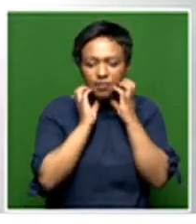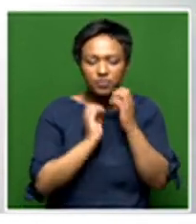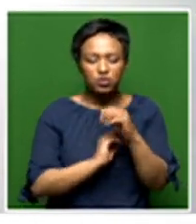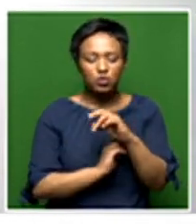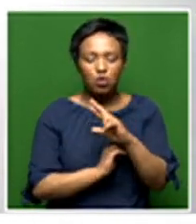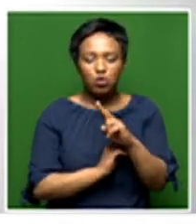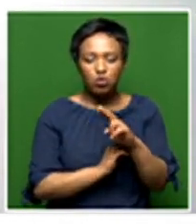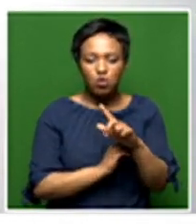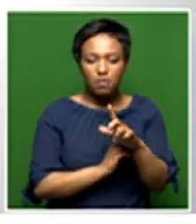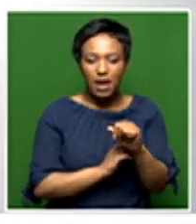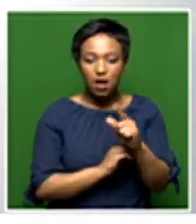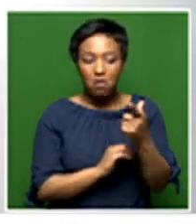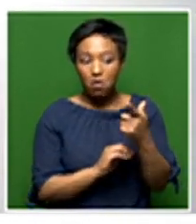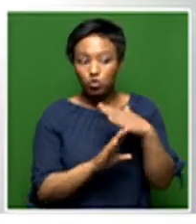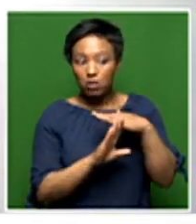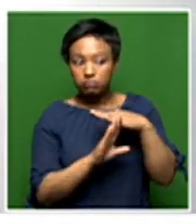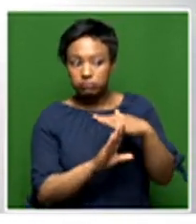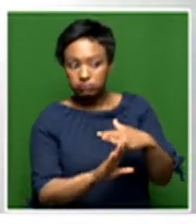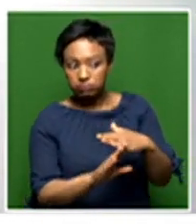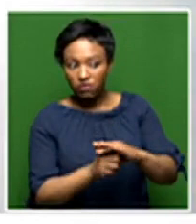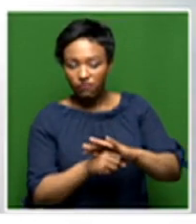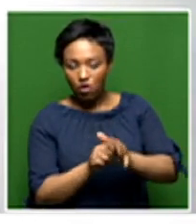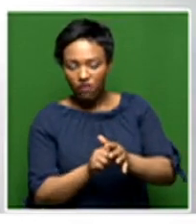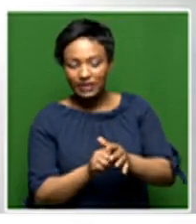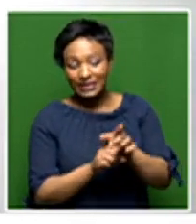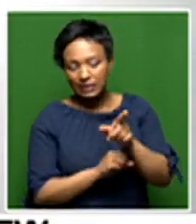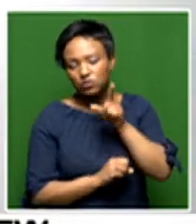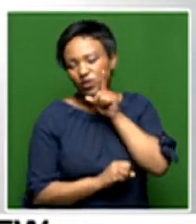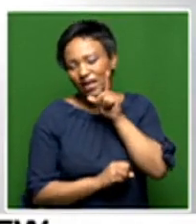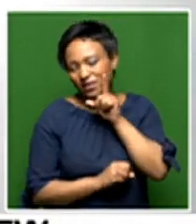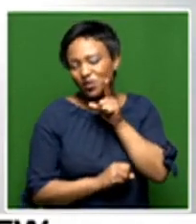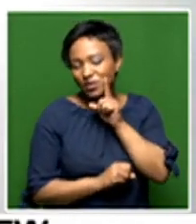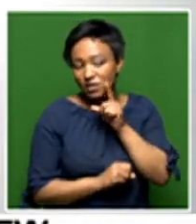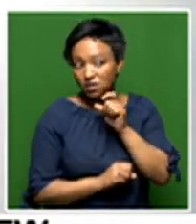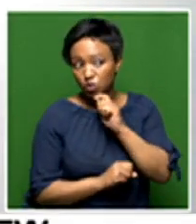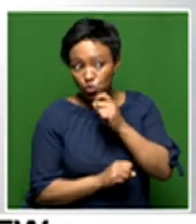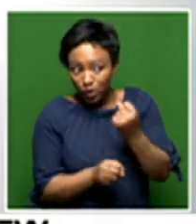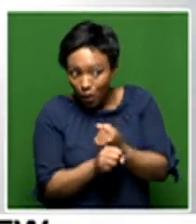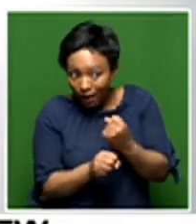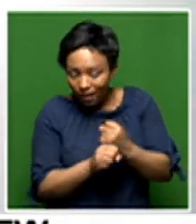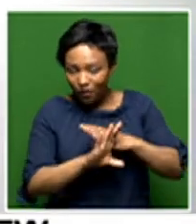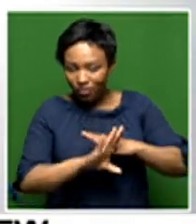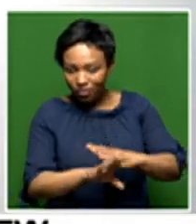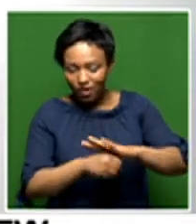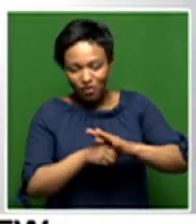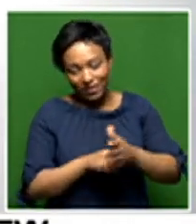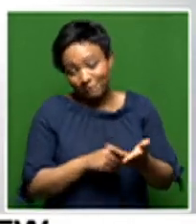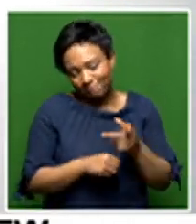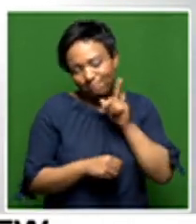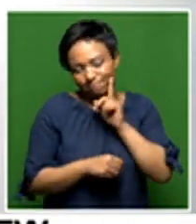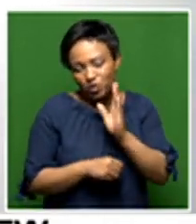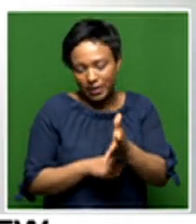against COVID-19 will remain to be tested. Yeah. And I think, as you